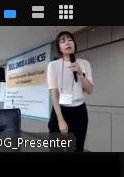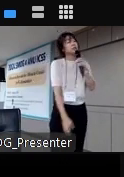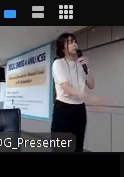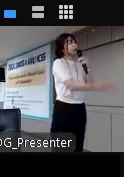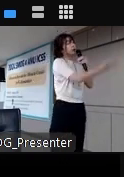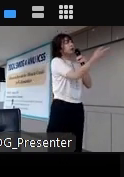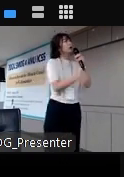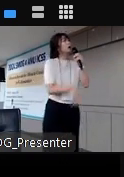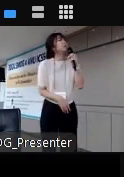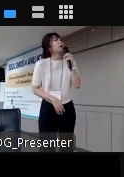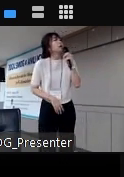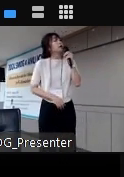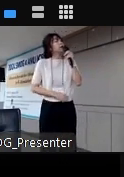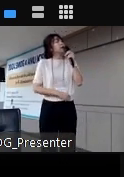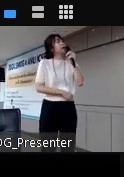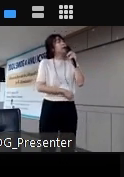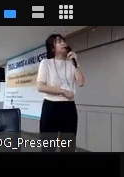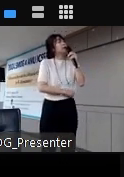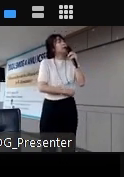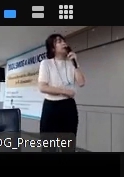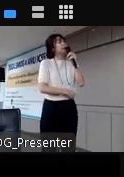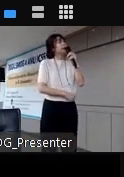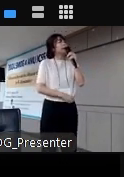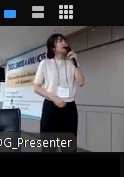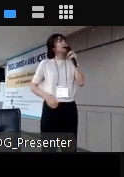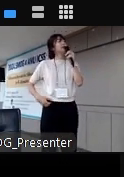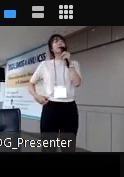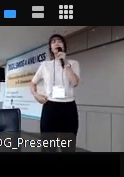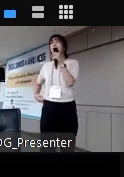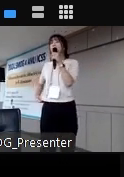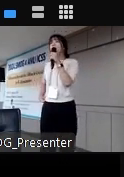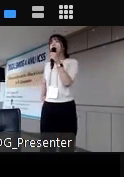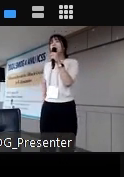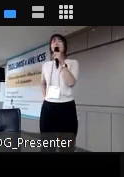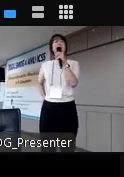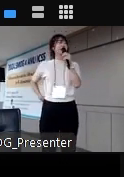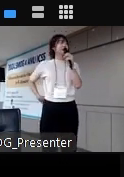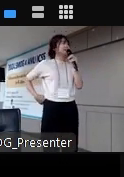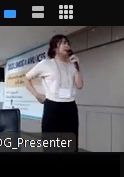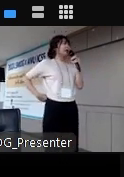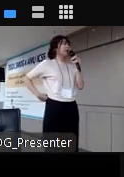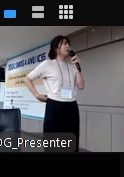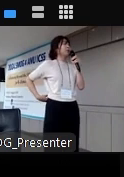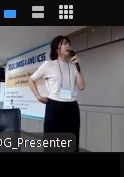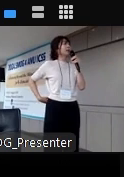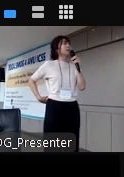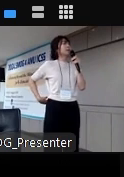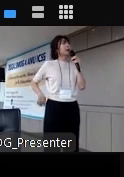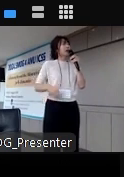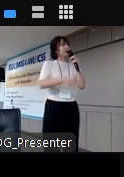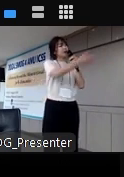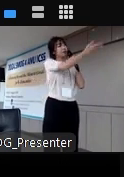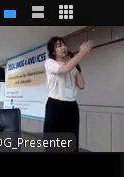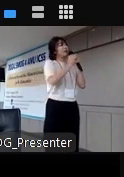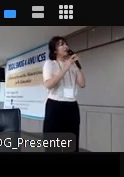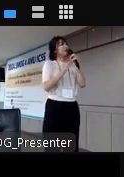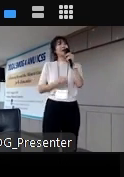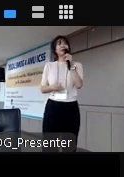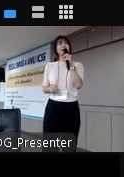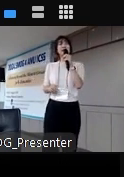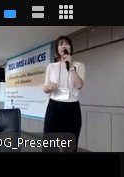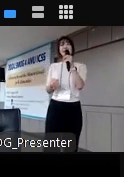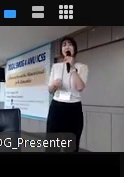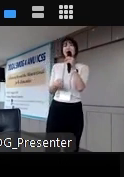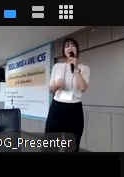And so here, we tried very hard to recruit our native signers, and we hit a record